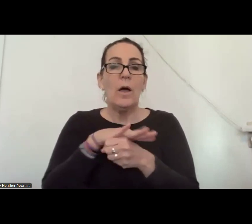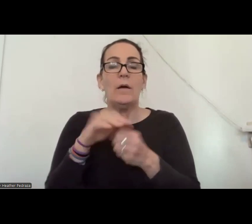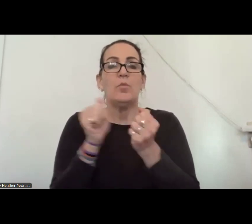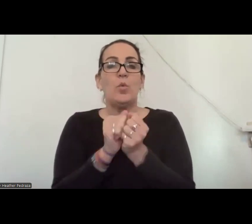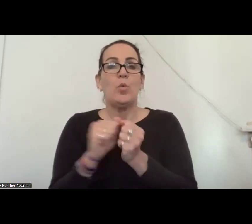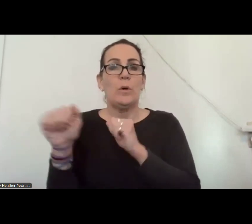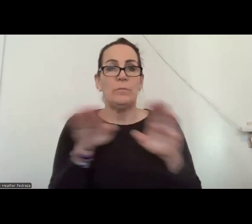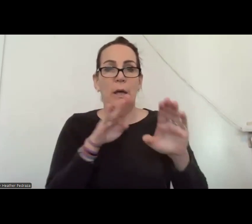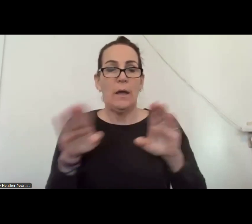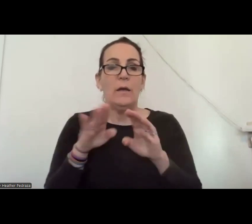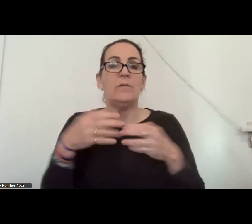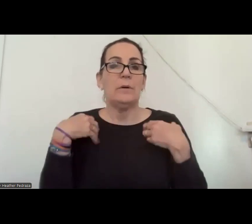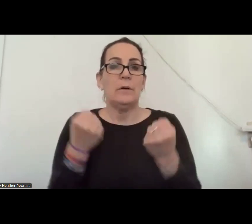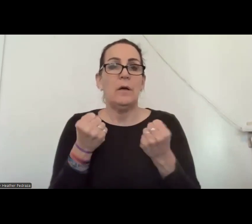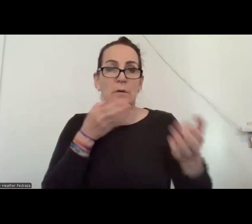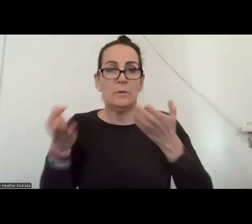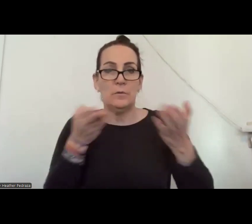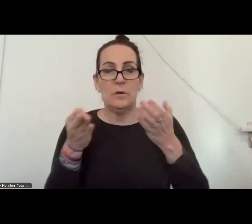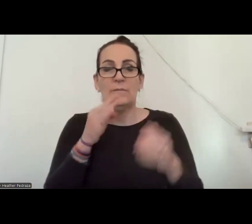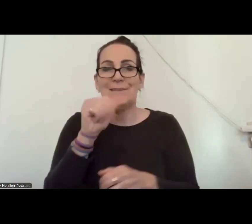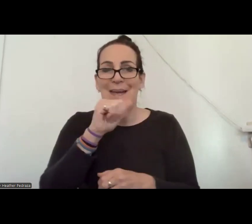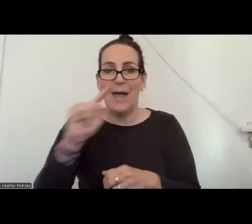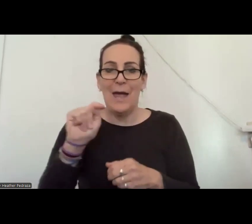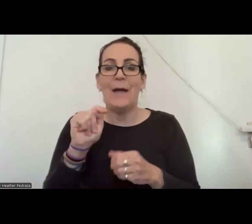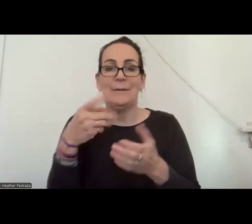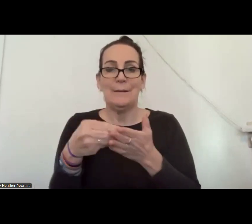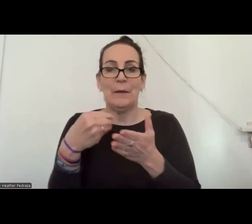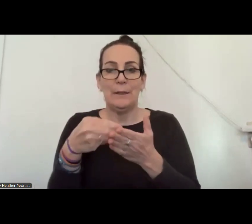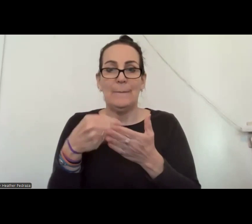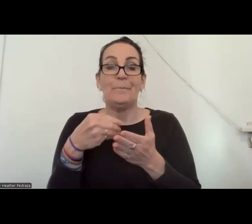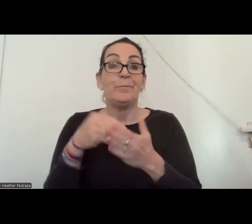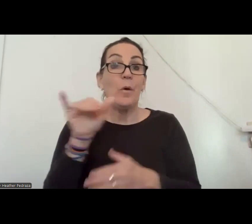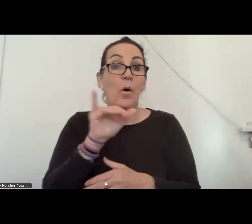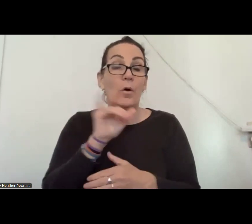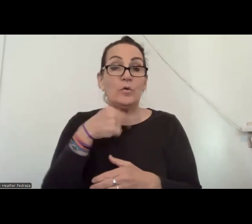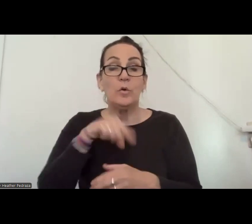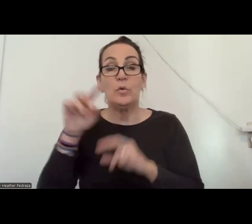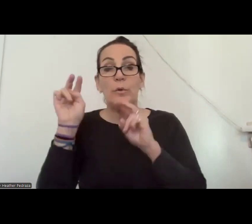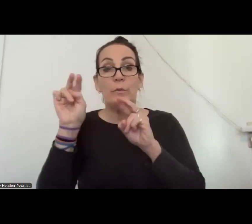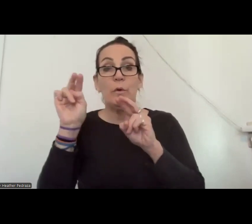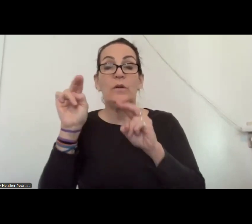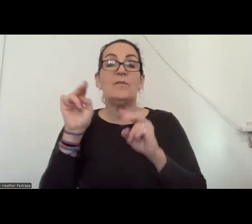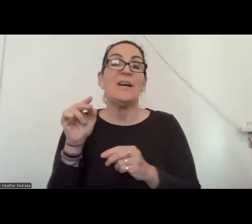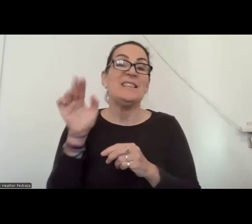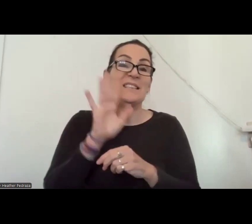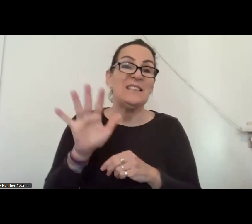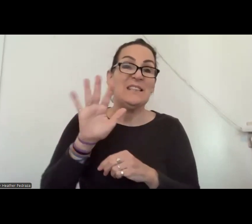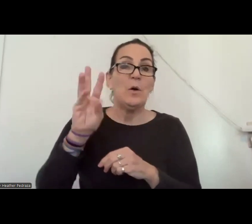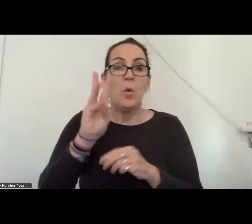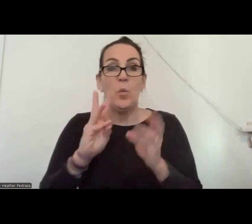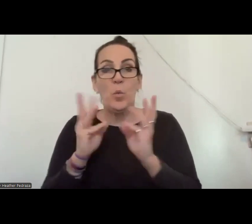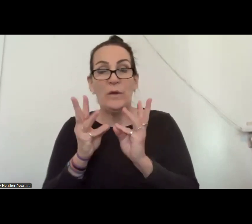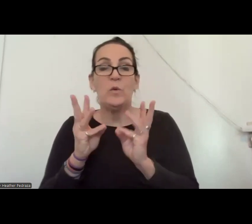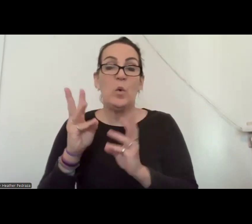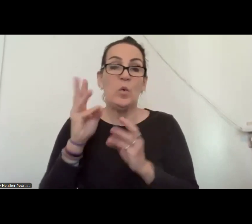Health Services Act funding. We also anticipate late this winter, early spring, the California Department